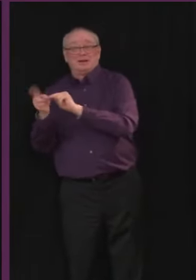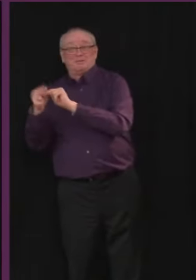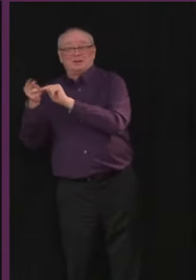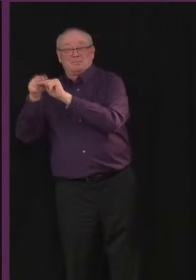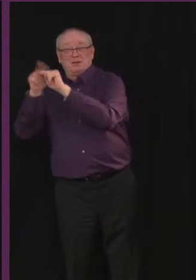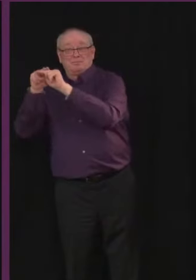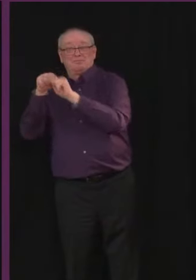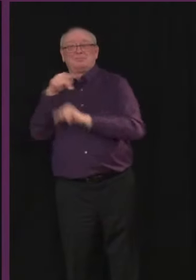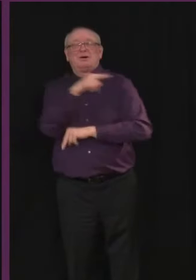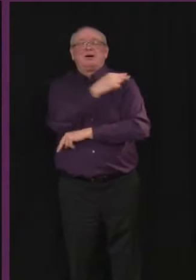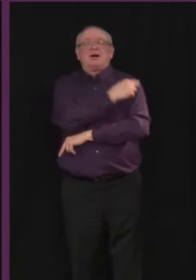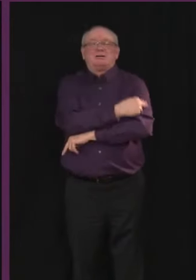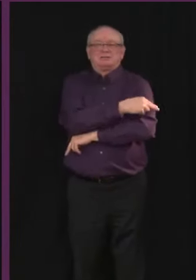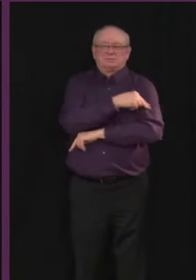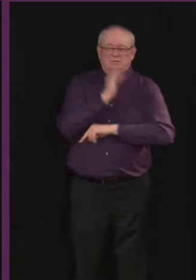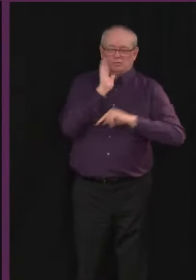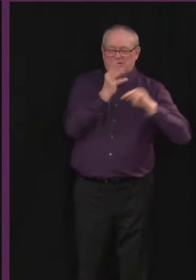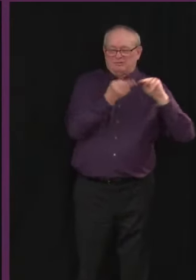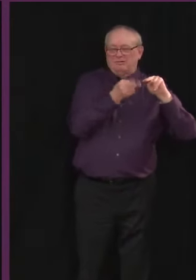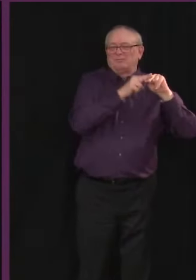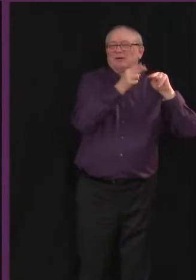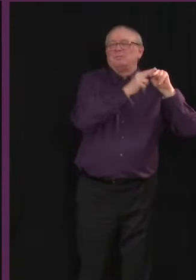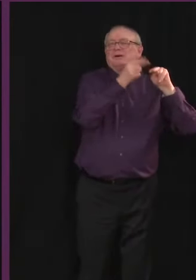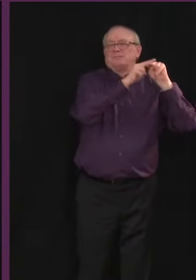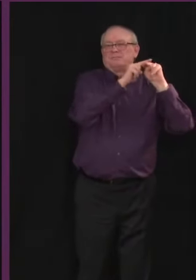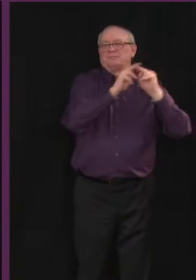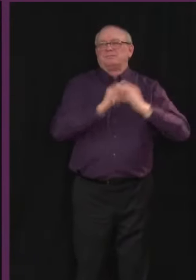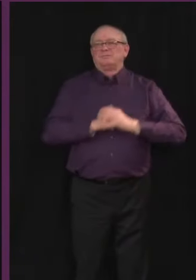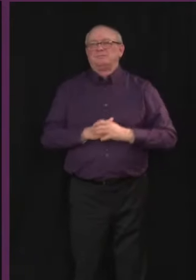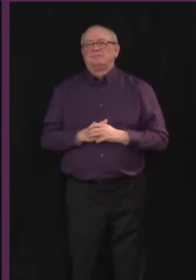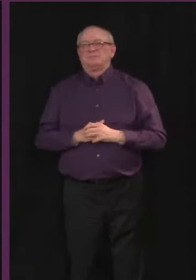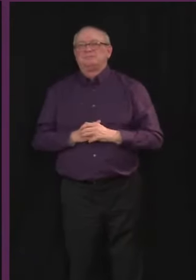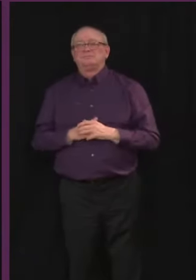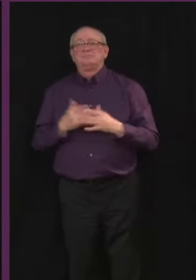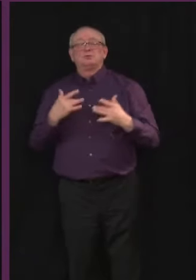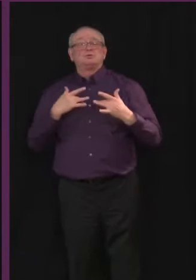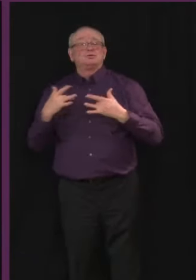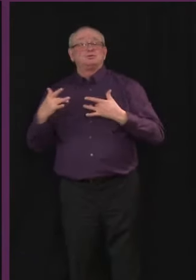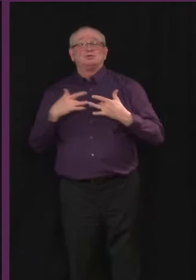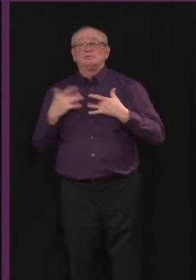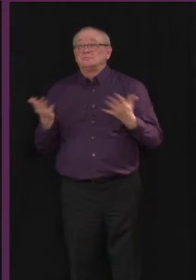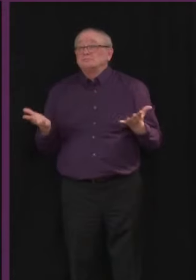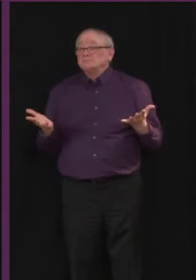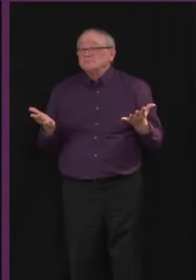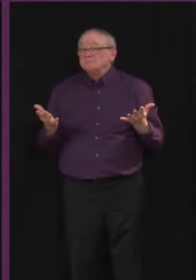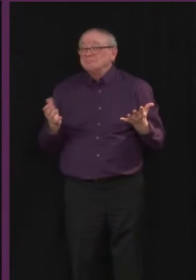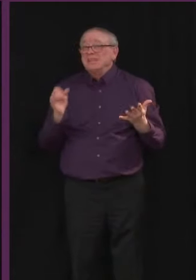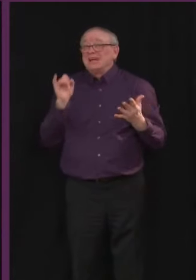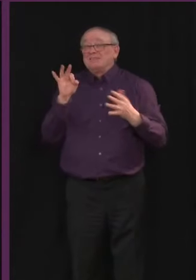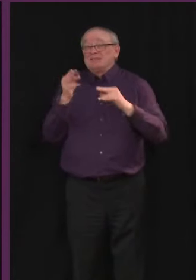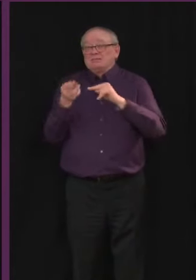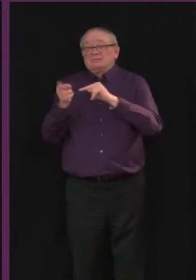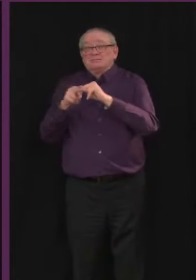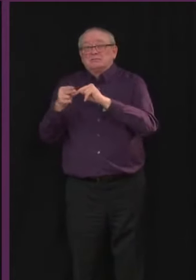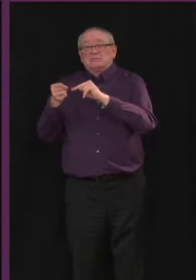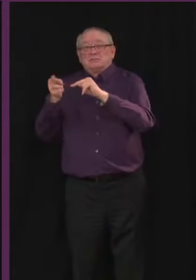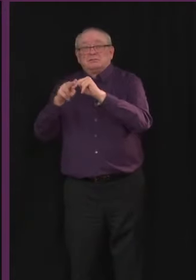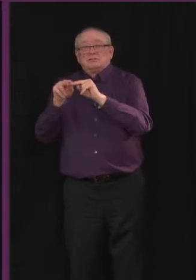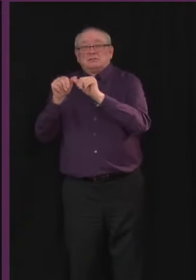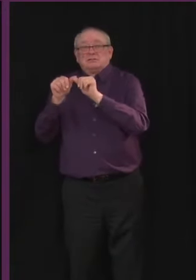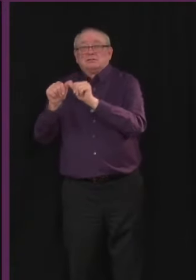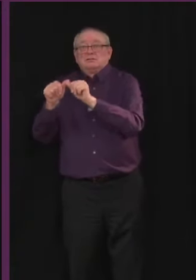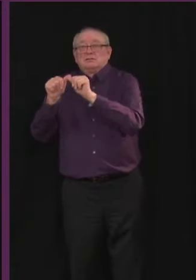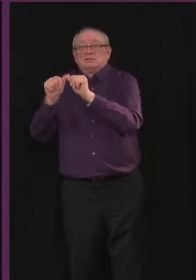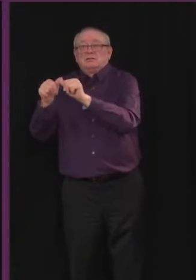trend, continued growth would be concerning. It is always important to understand when we do see an increase in new cases or an increase in